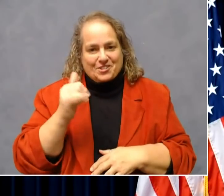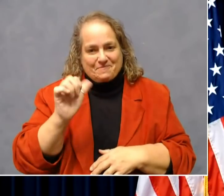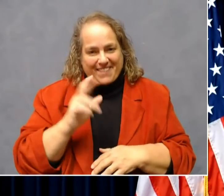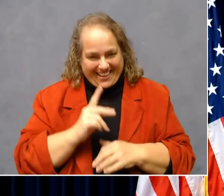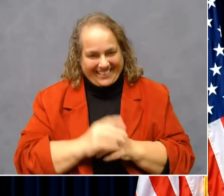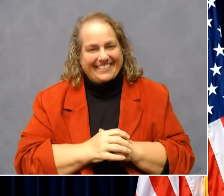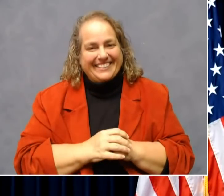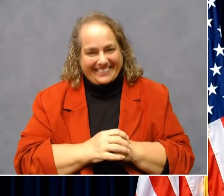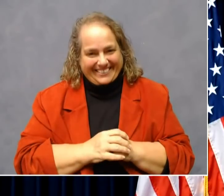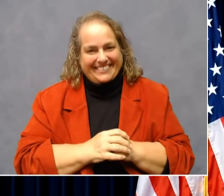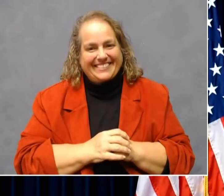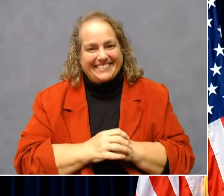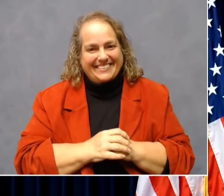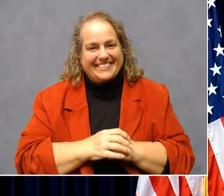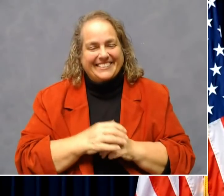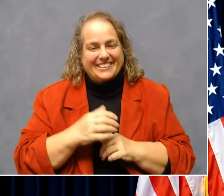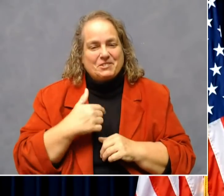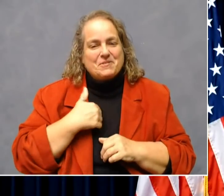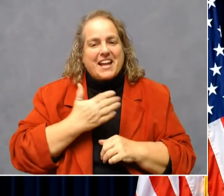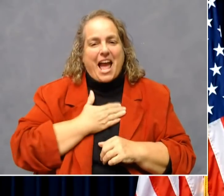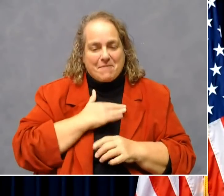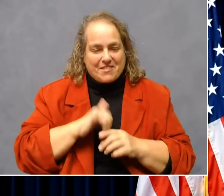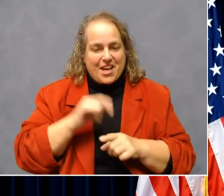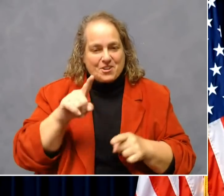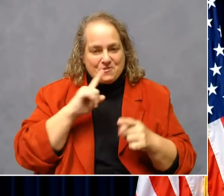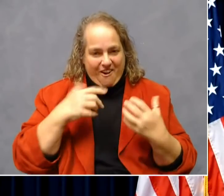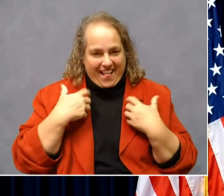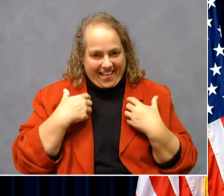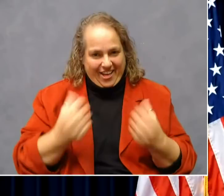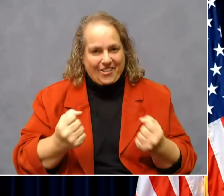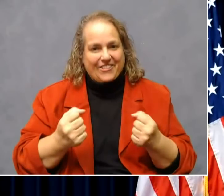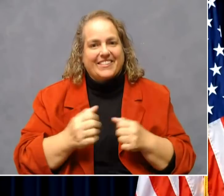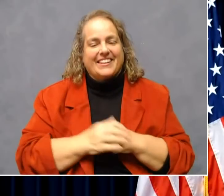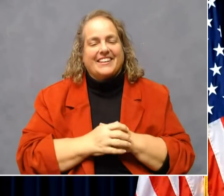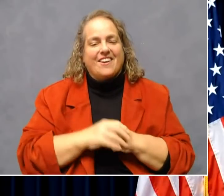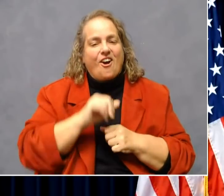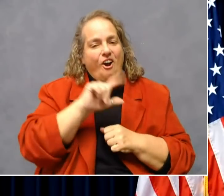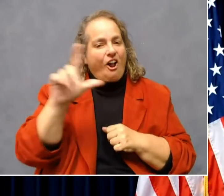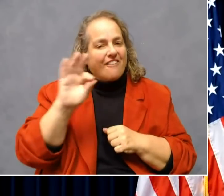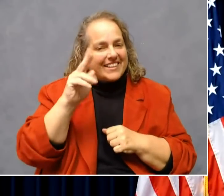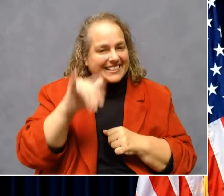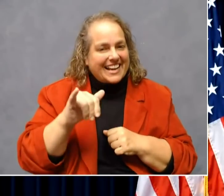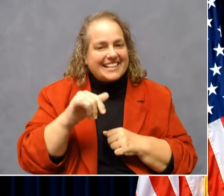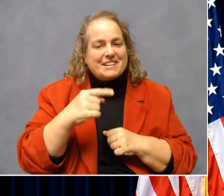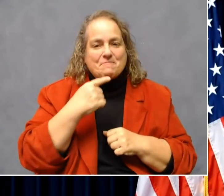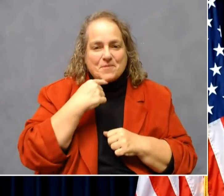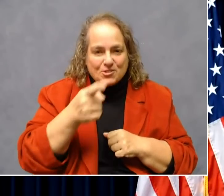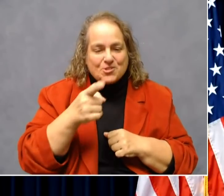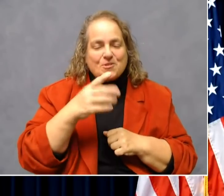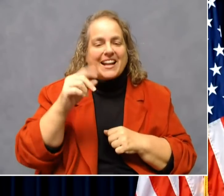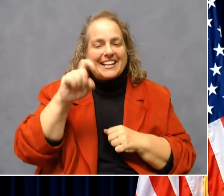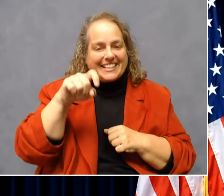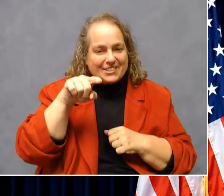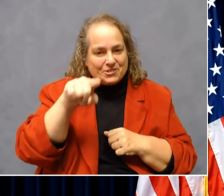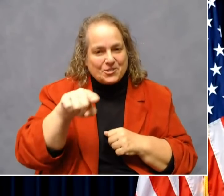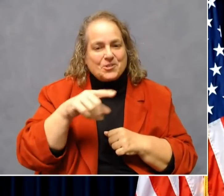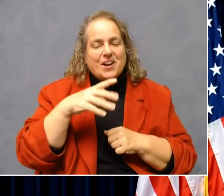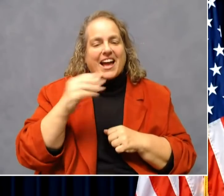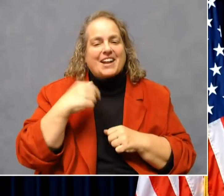We are so happy you were healthy. All of Kentucky has missed you and needs you, and we are glad you were